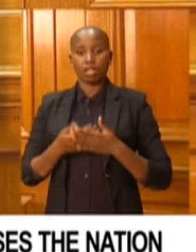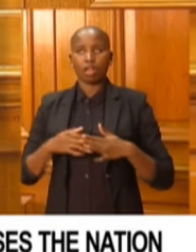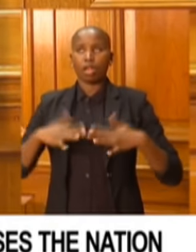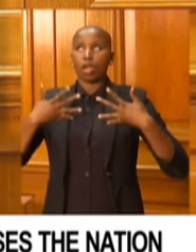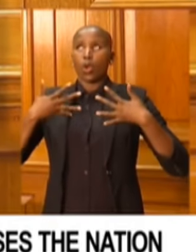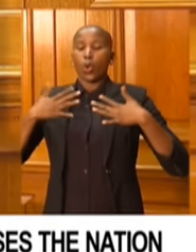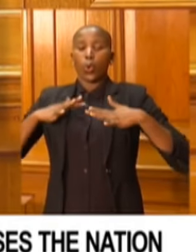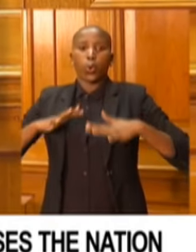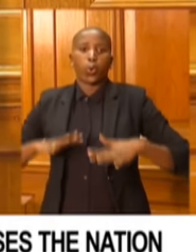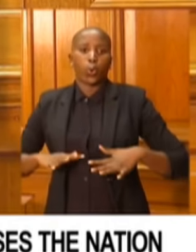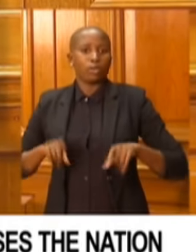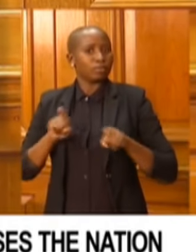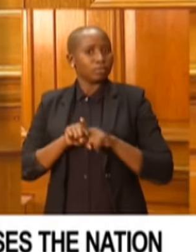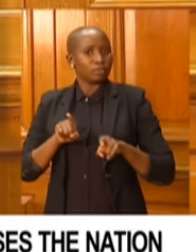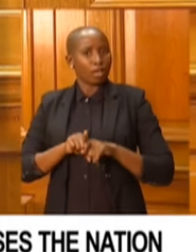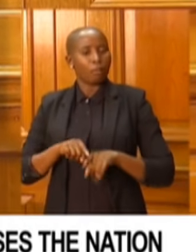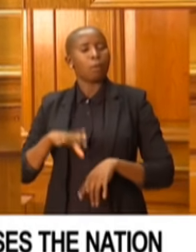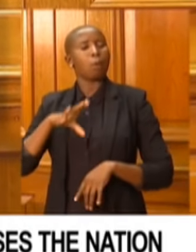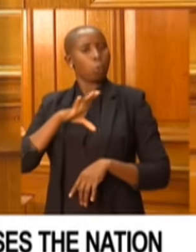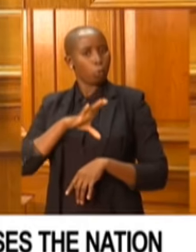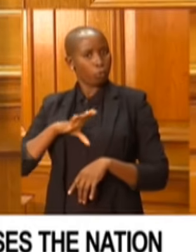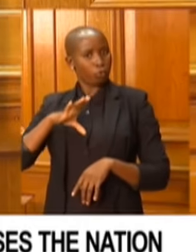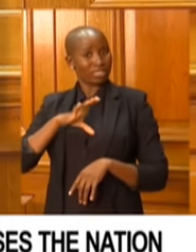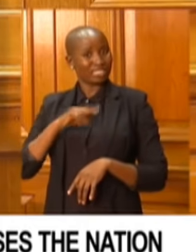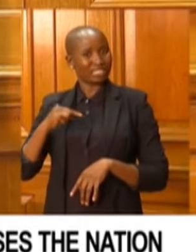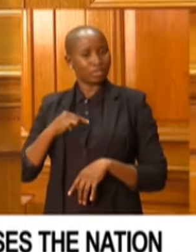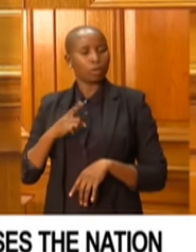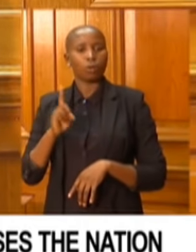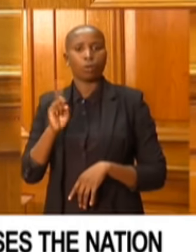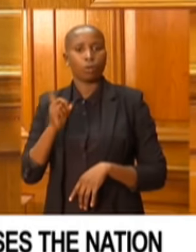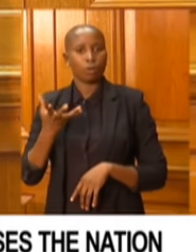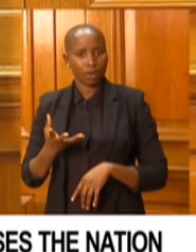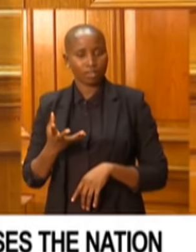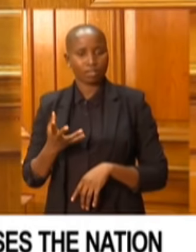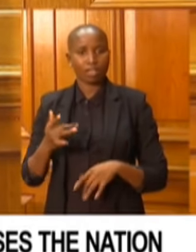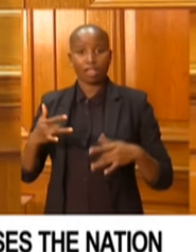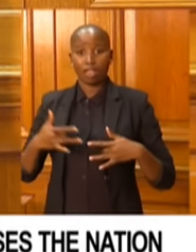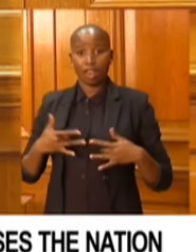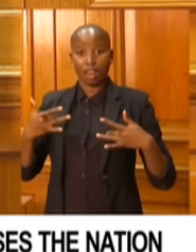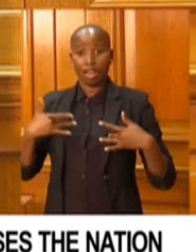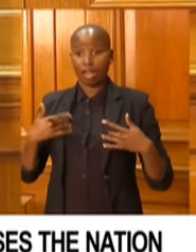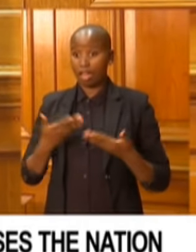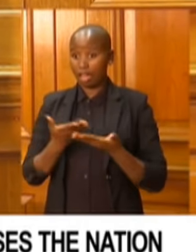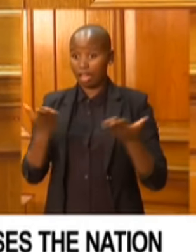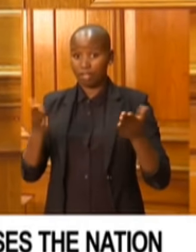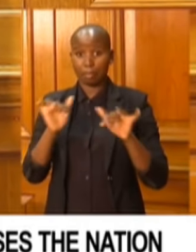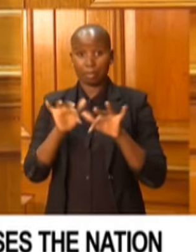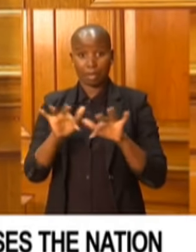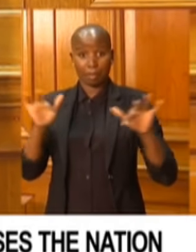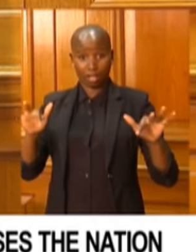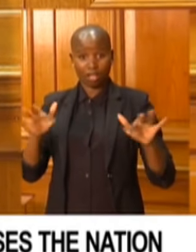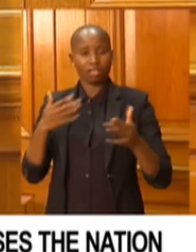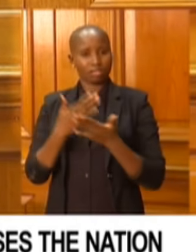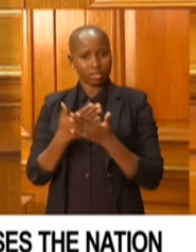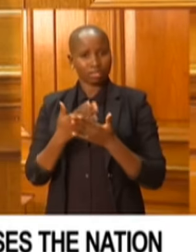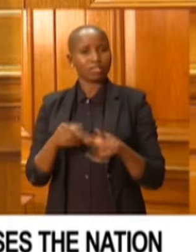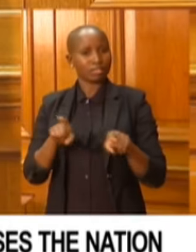comfort, and that the lives of our people and their livelihoods will be